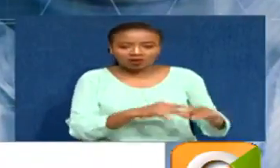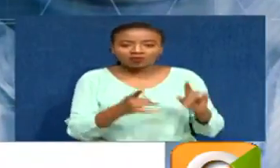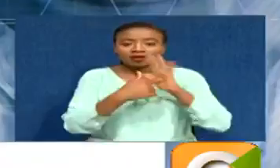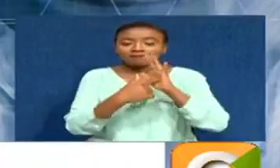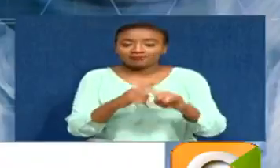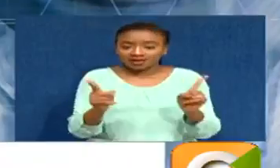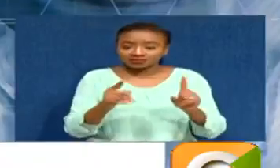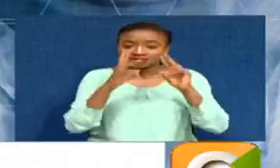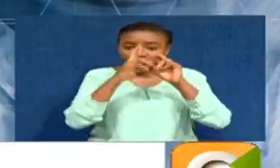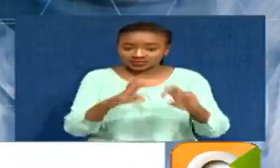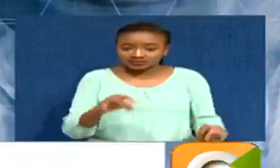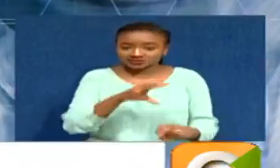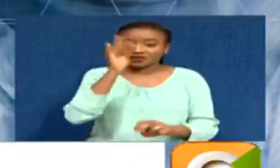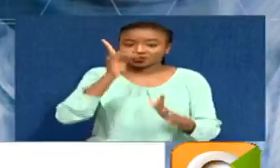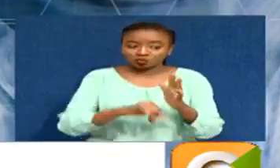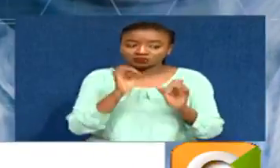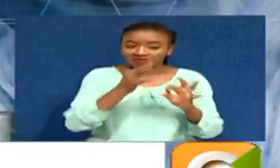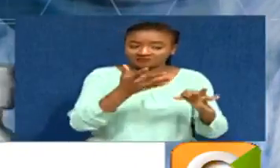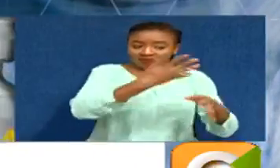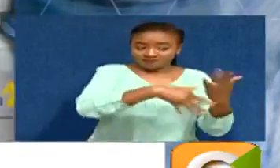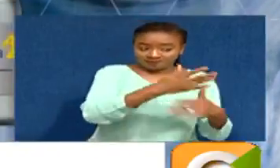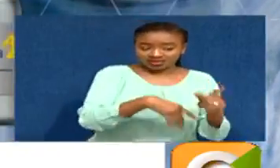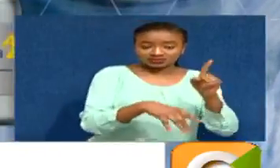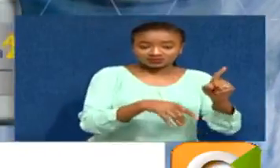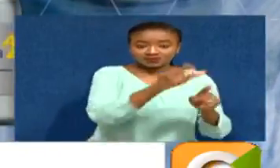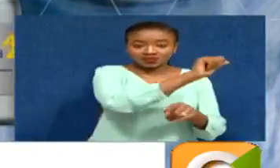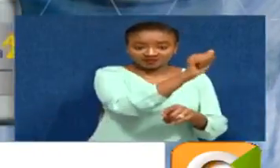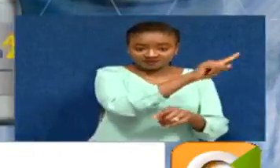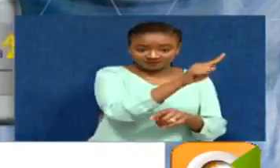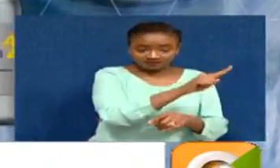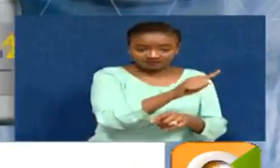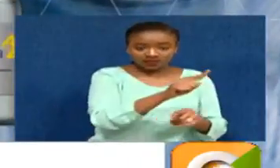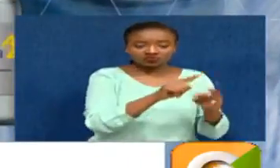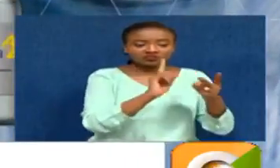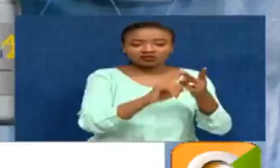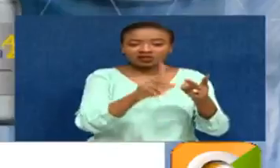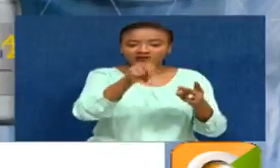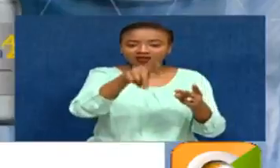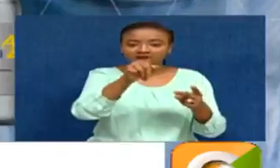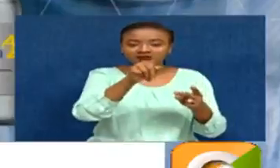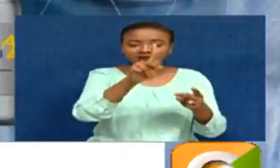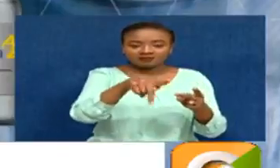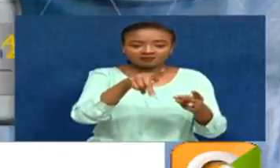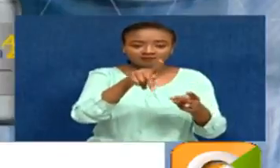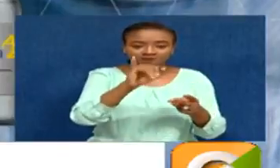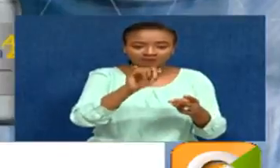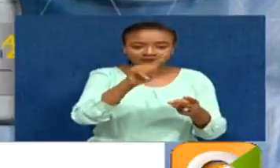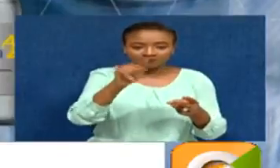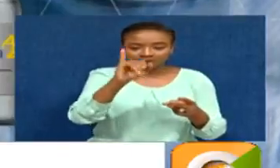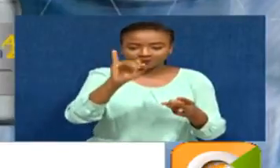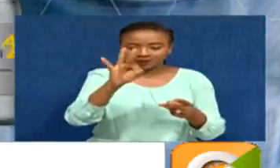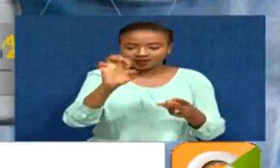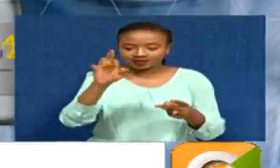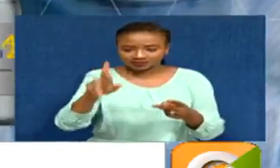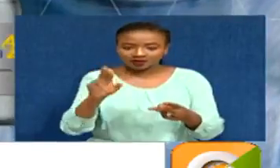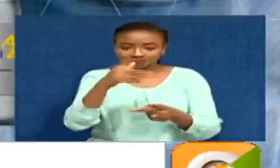published on the 12th of May found that mixing the Pfizer-BioNTech and AstraZeneca COVID-19 vaccines may increase